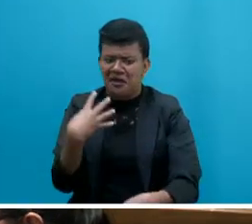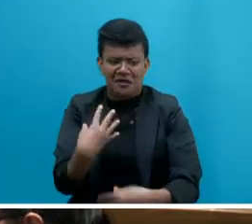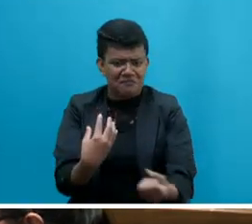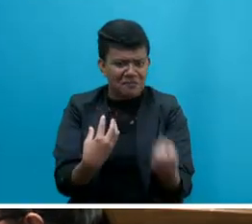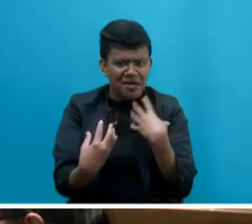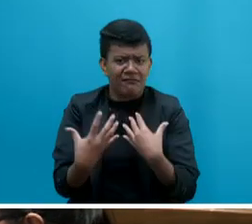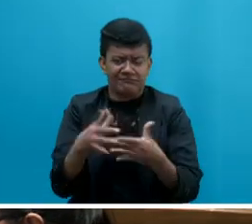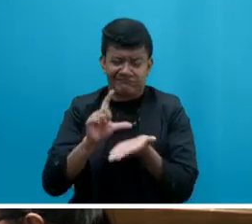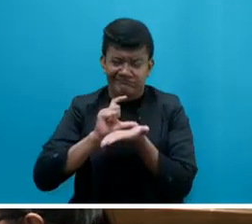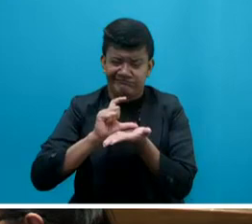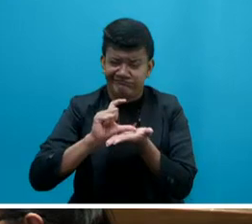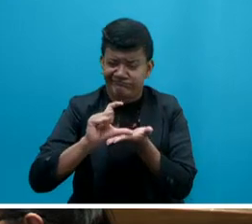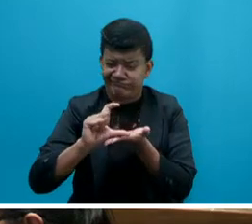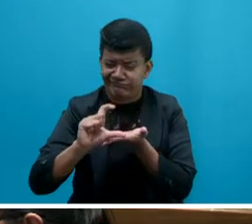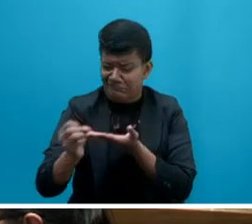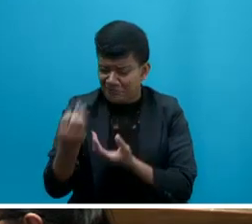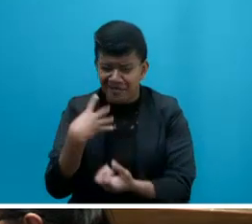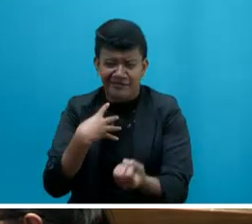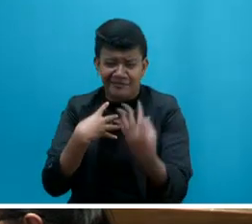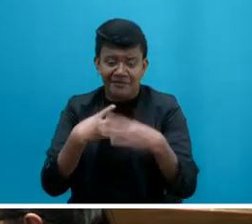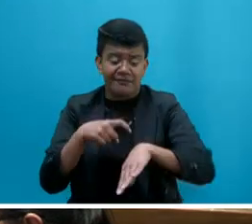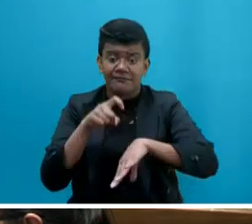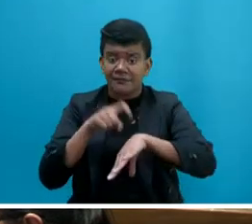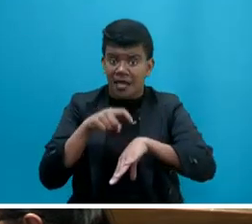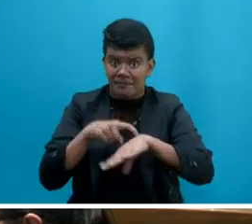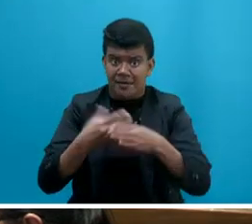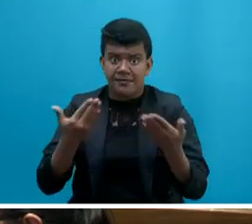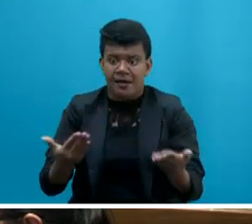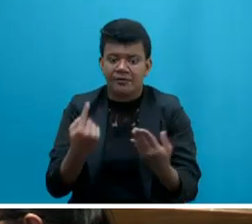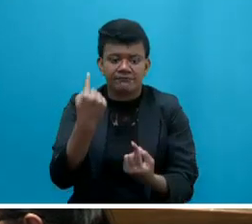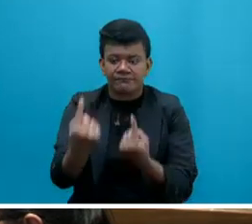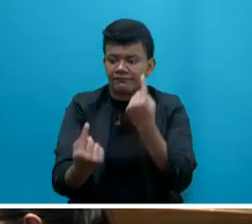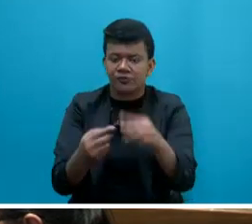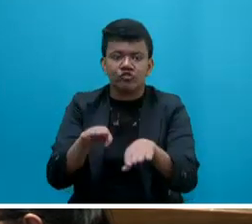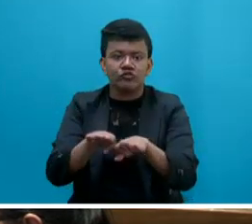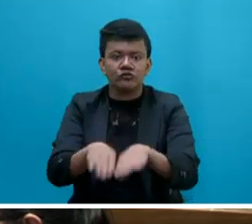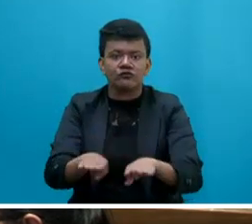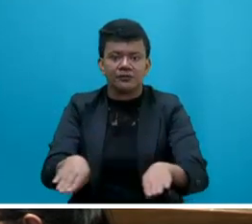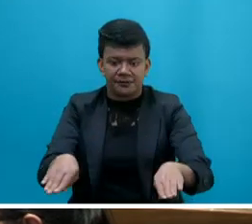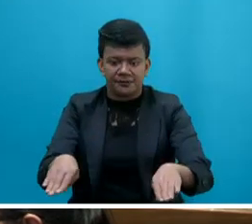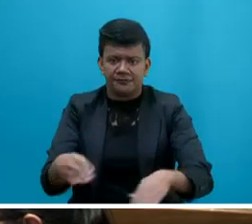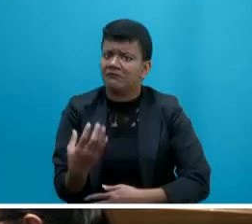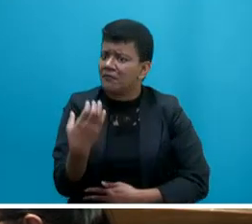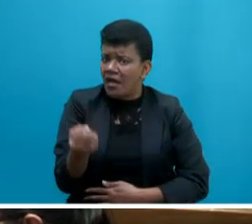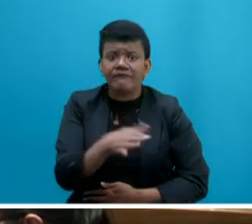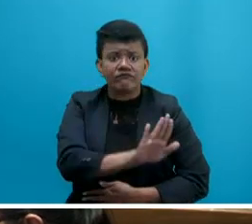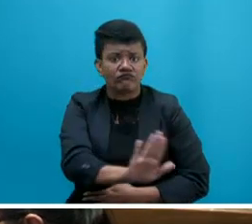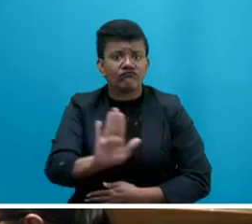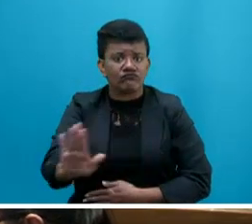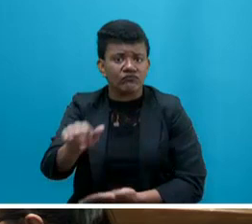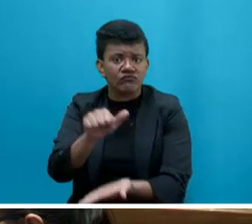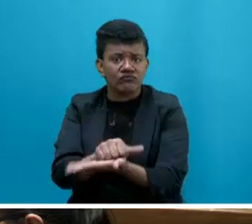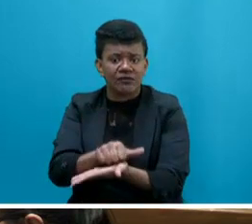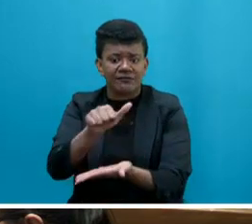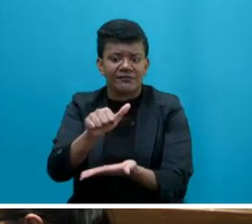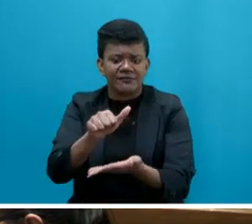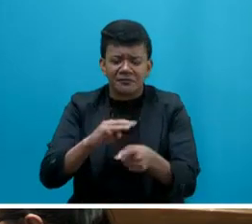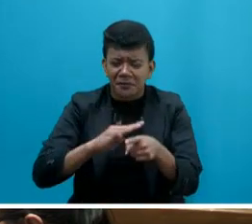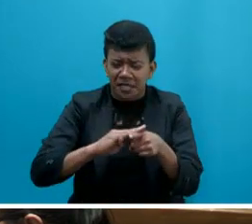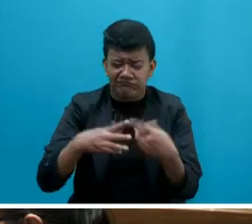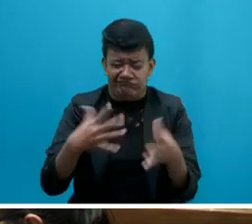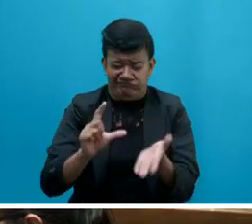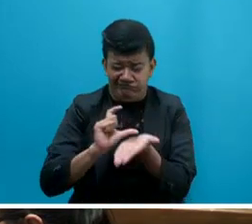every child to have a right. Our children's message to us is clear, and we have heard from